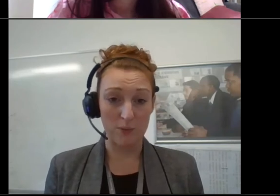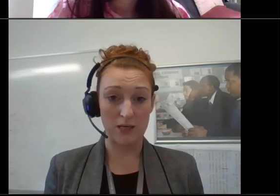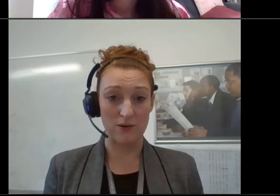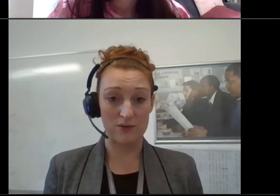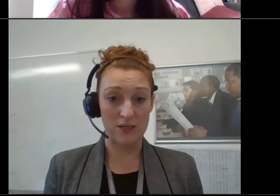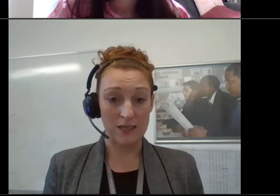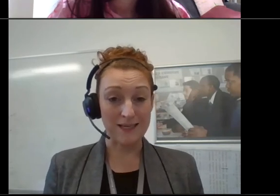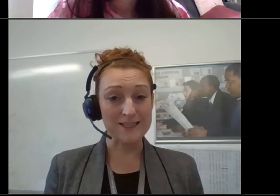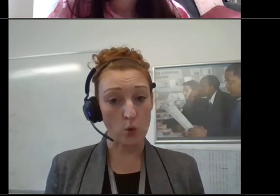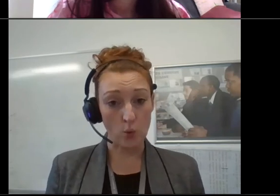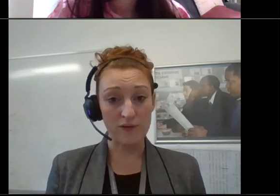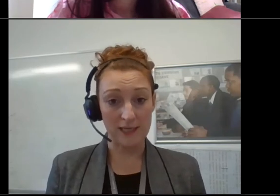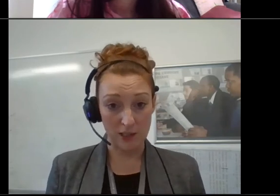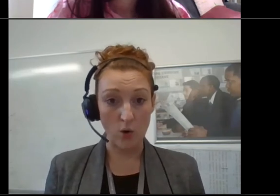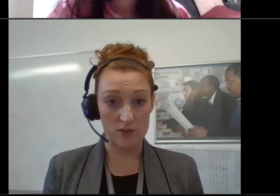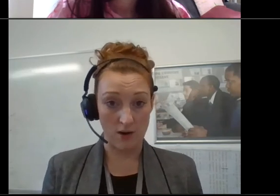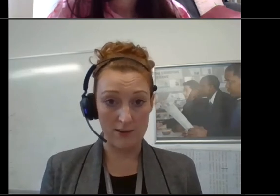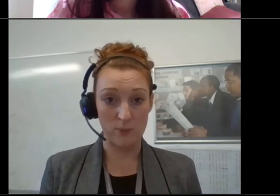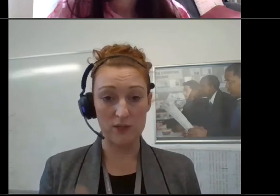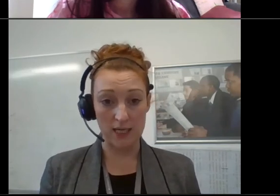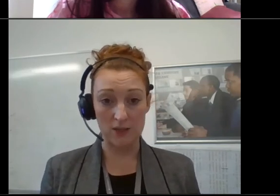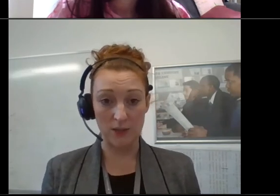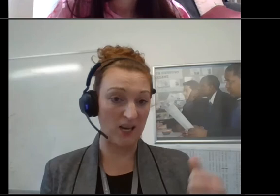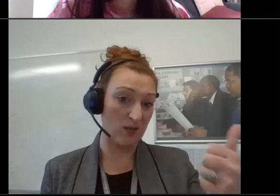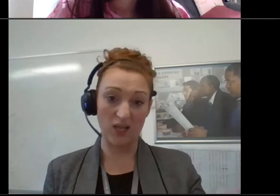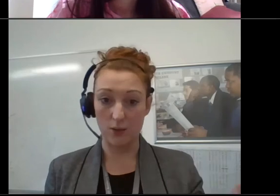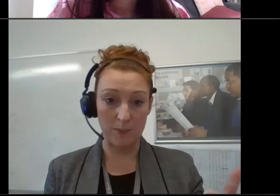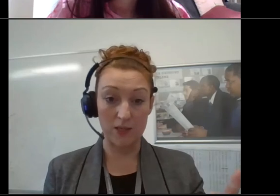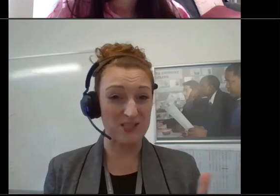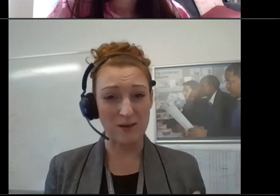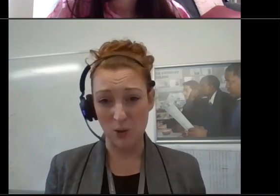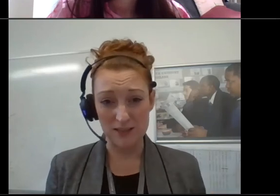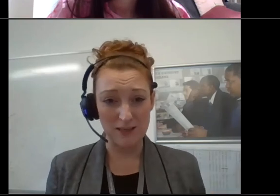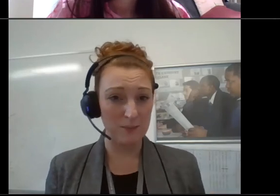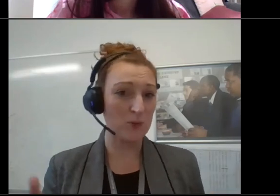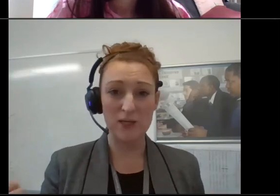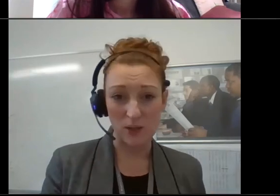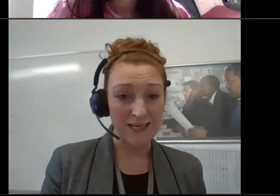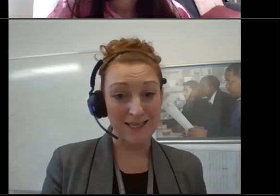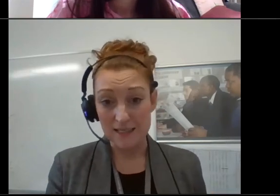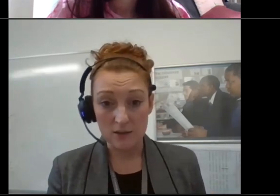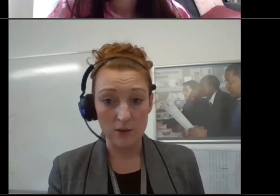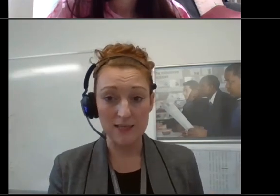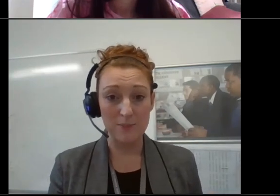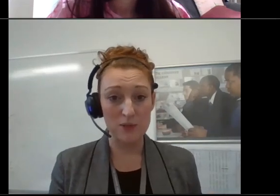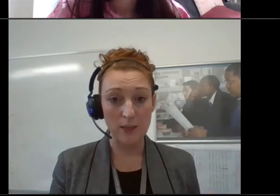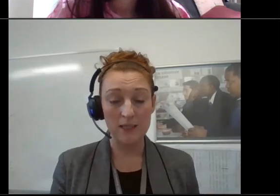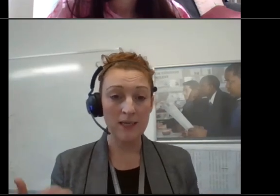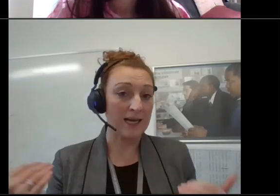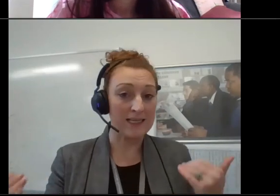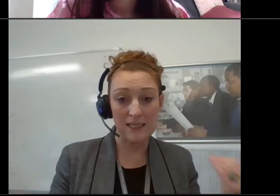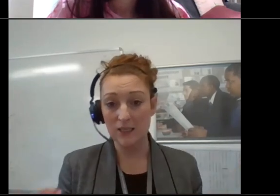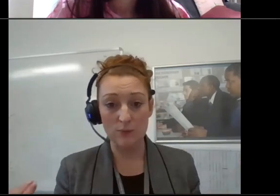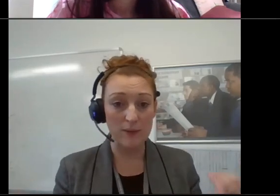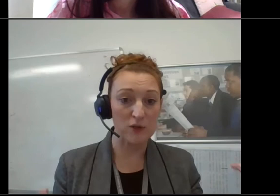a lot shorter, because that's an awfully long time when you take into account that there could be, you know, a summer holiday in between or an Easter holiday